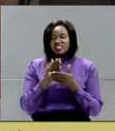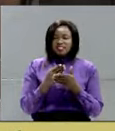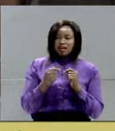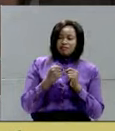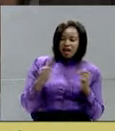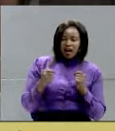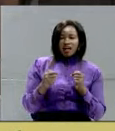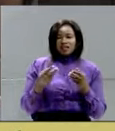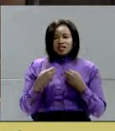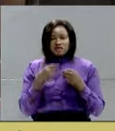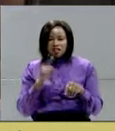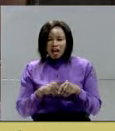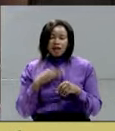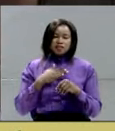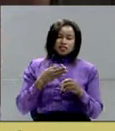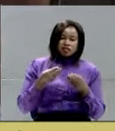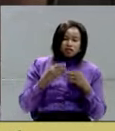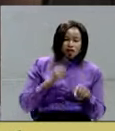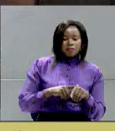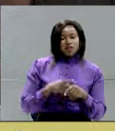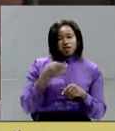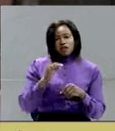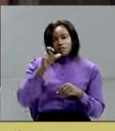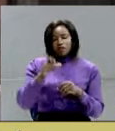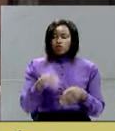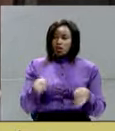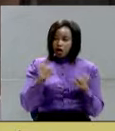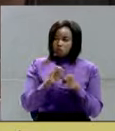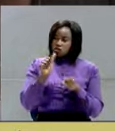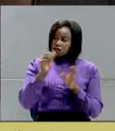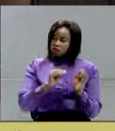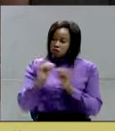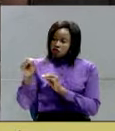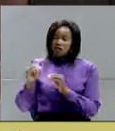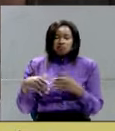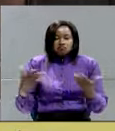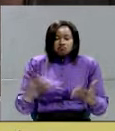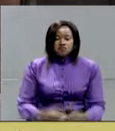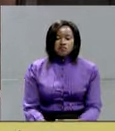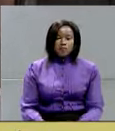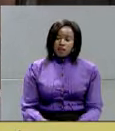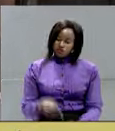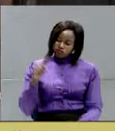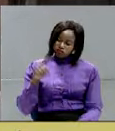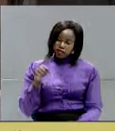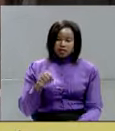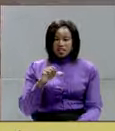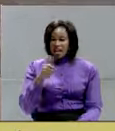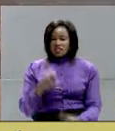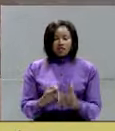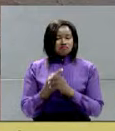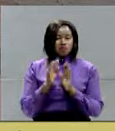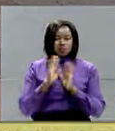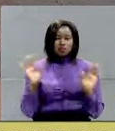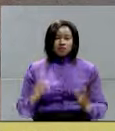time, and where someone agrees to remove by themselves, then they have to do it today. There's no any other chance. This